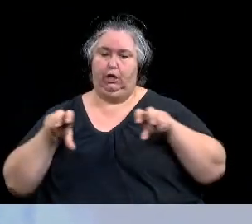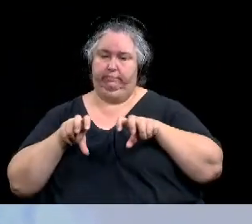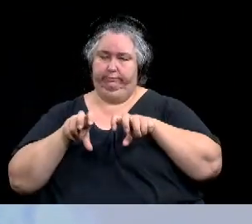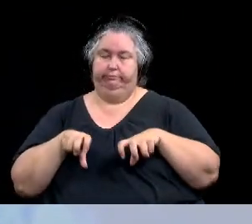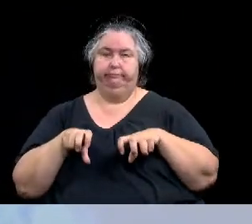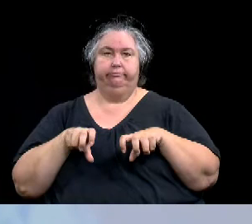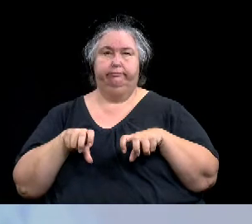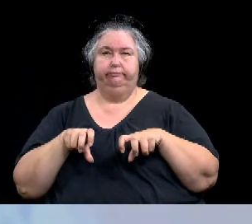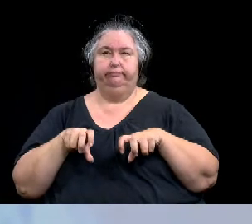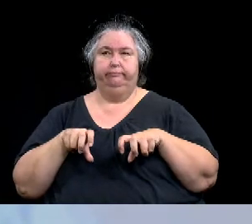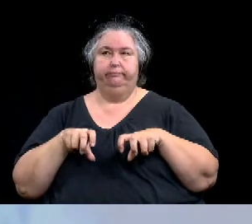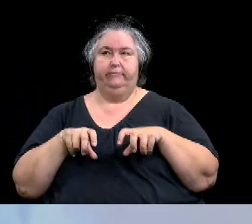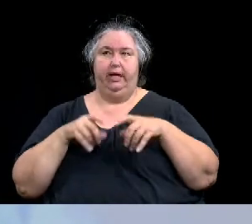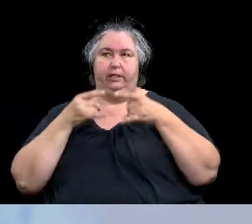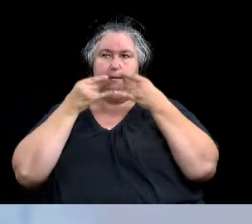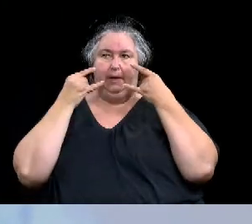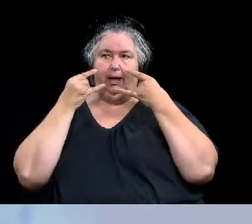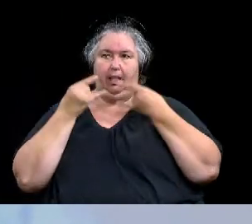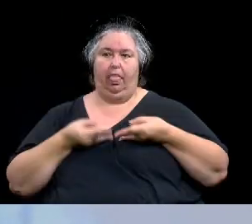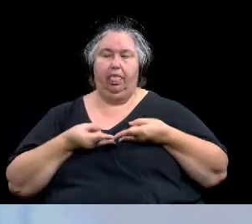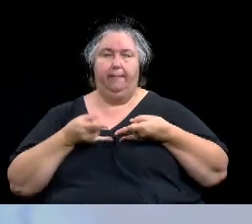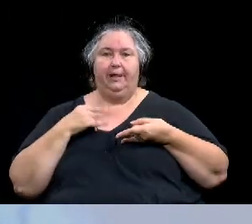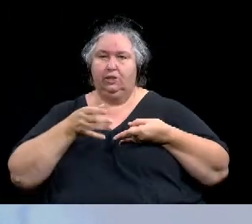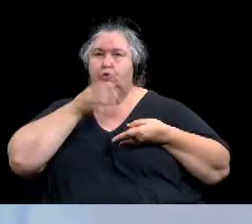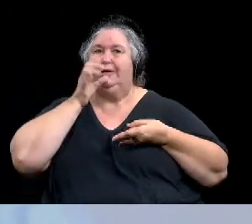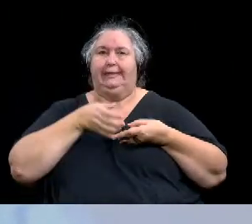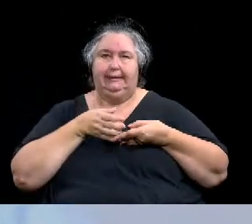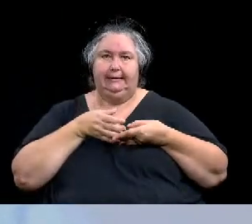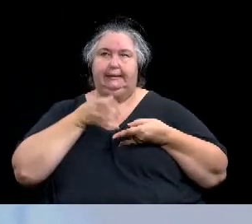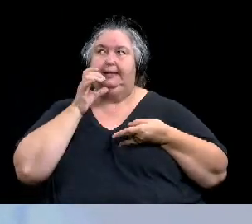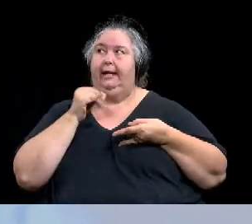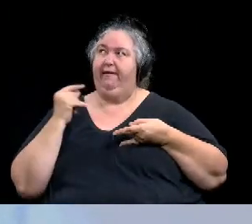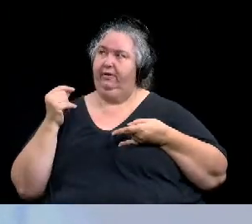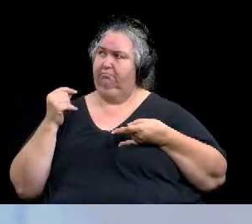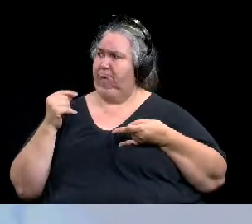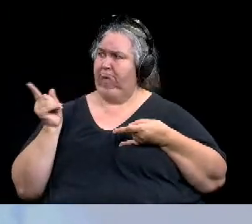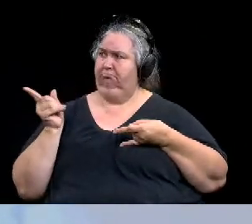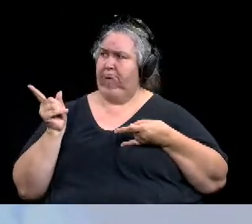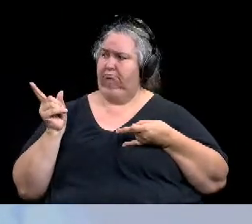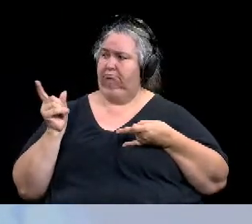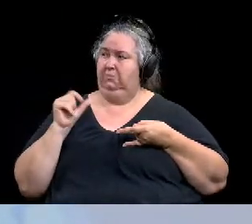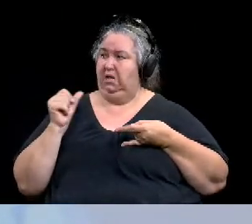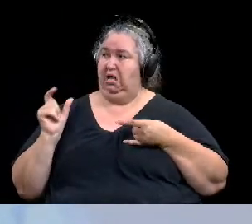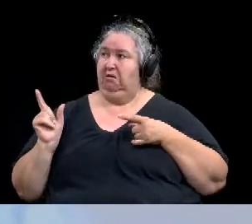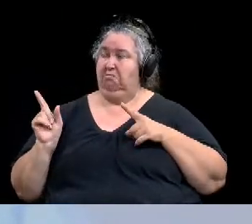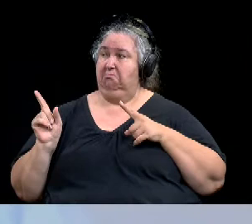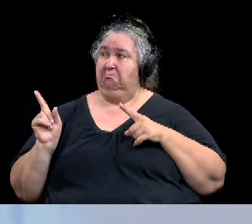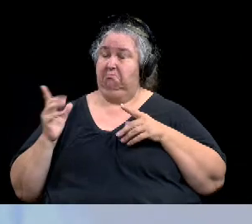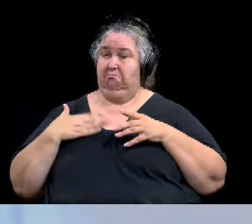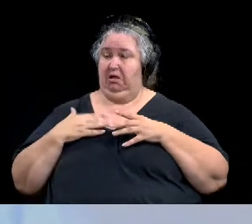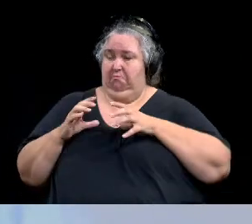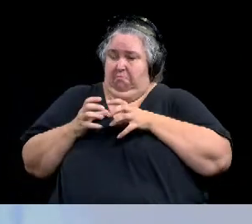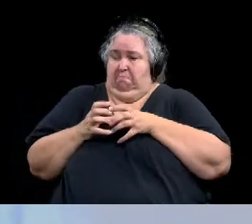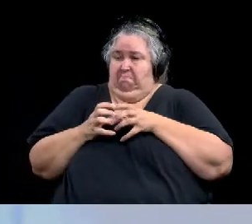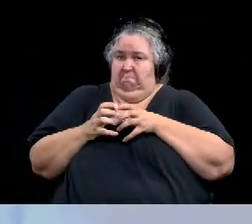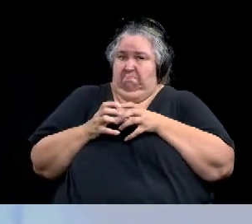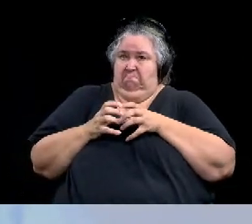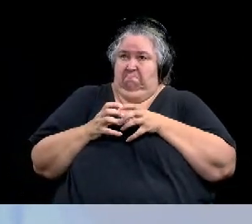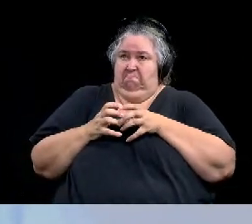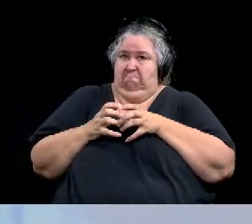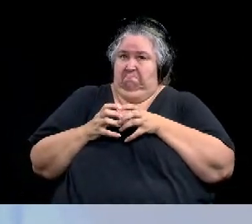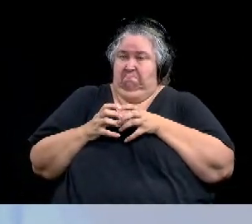drinking, certainly puts you at higher risk. And particularly these are strangers. So people outside of your core family are going to be higher